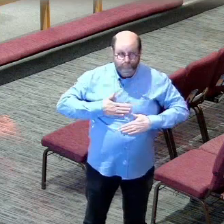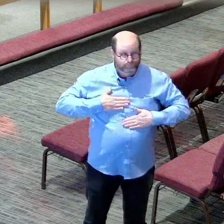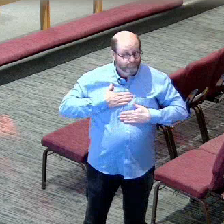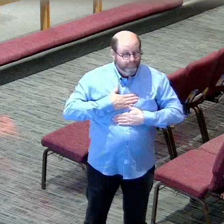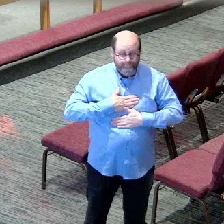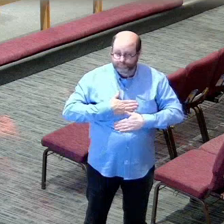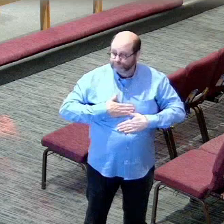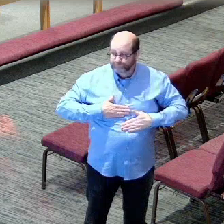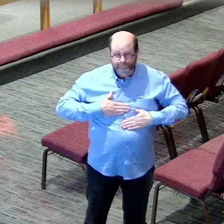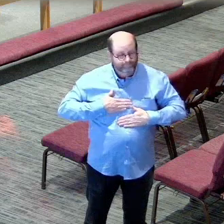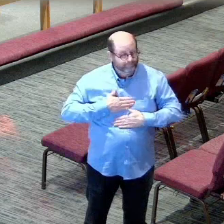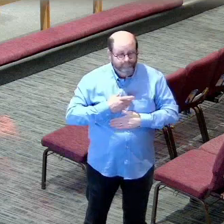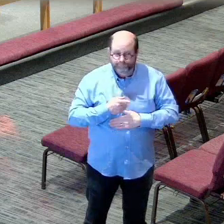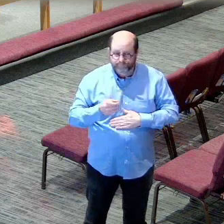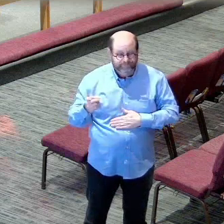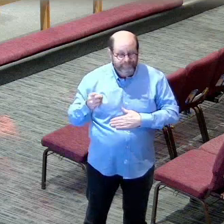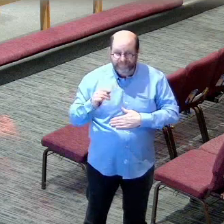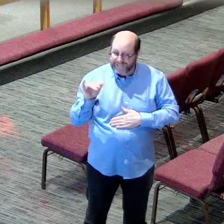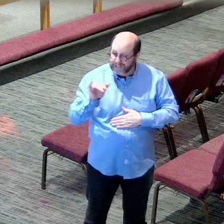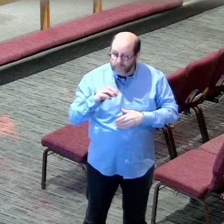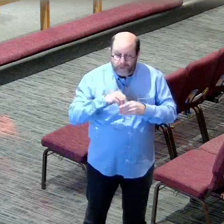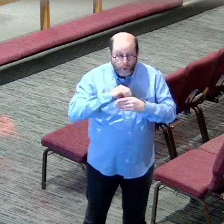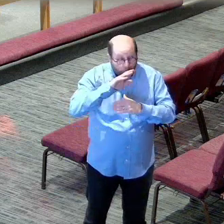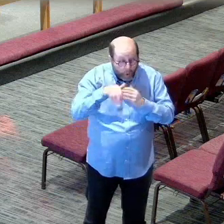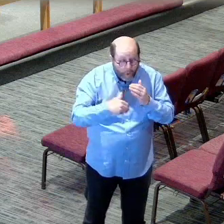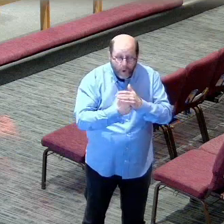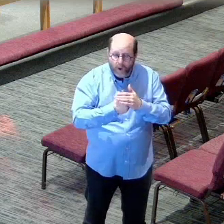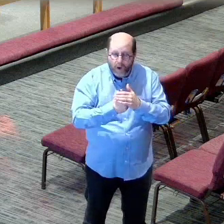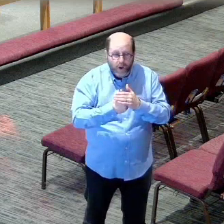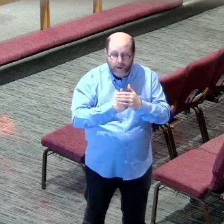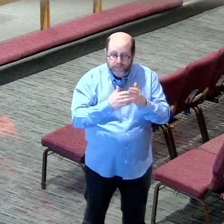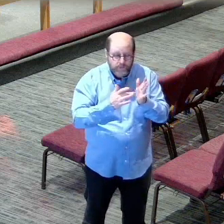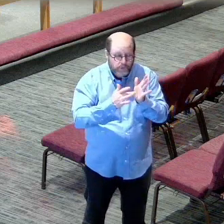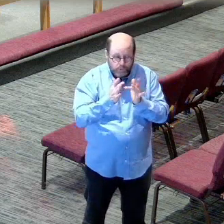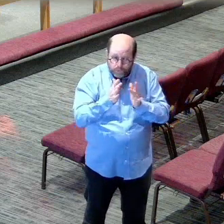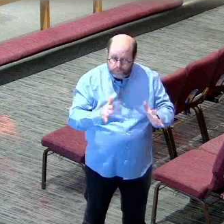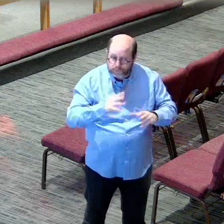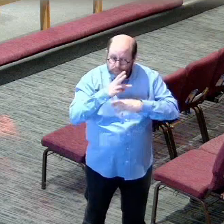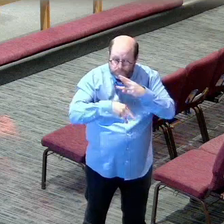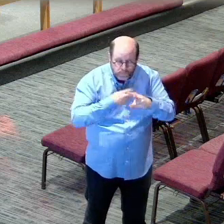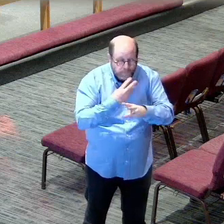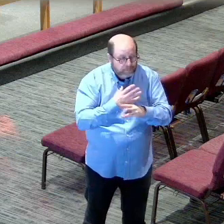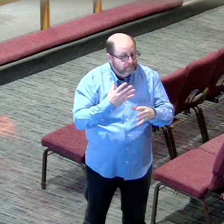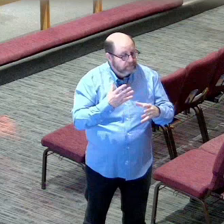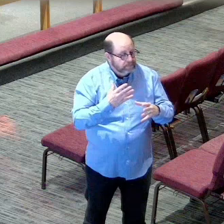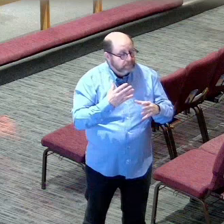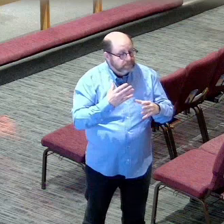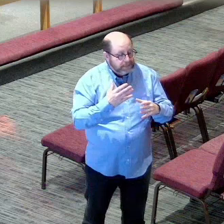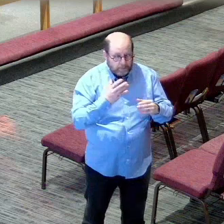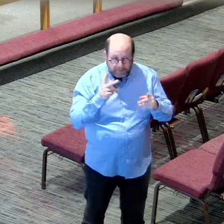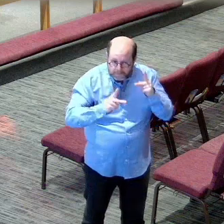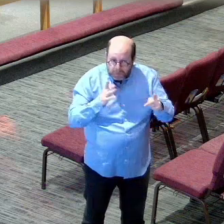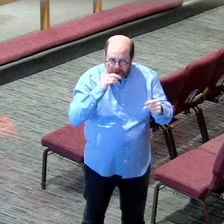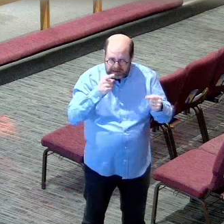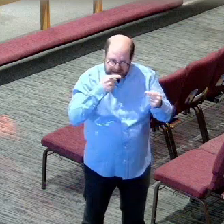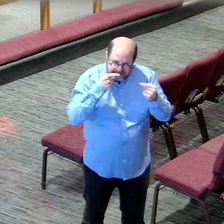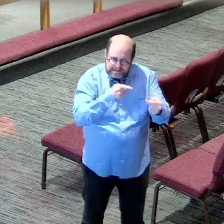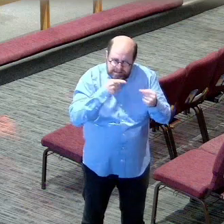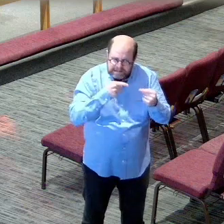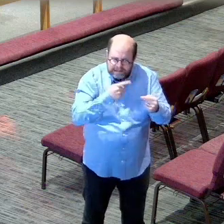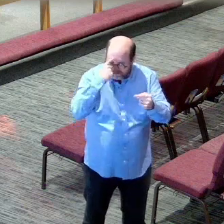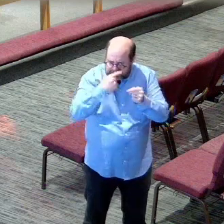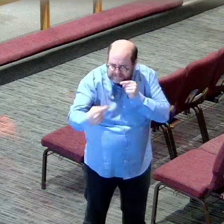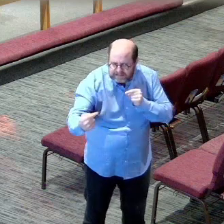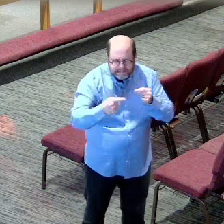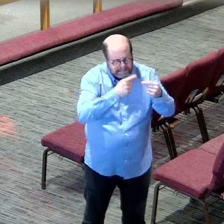by everyone, even in Christendom. There will be debate and disagreement and contention because